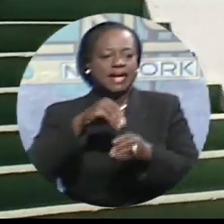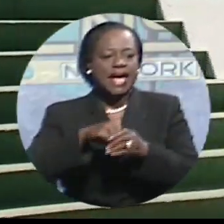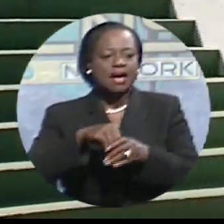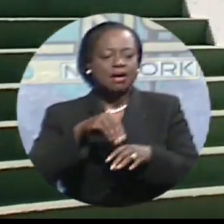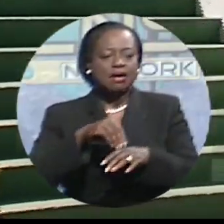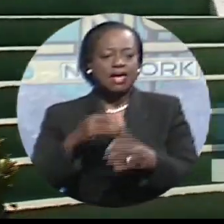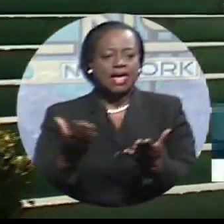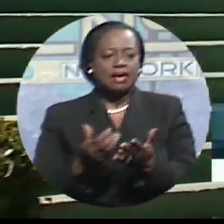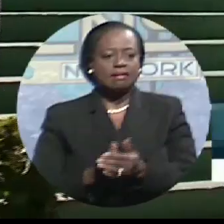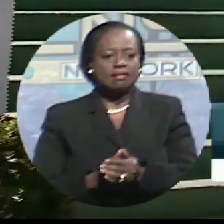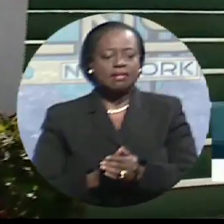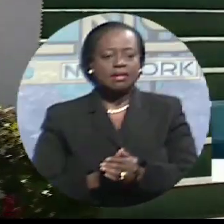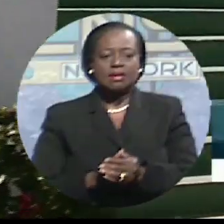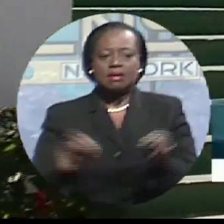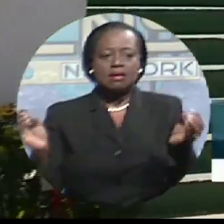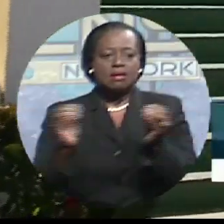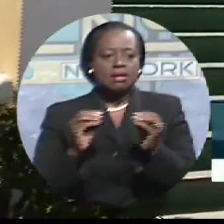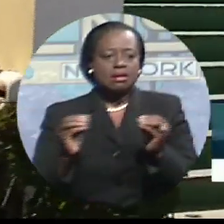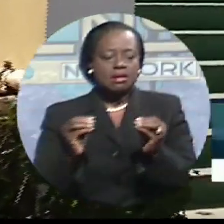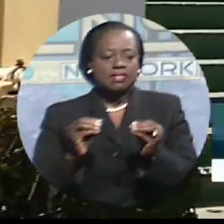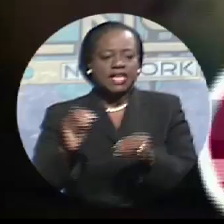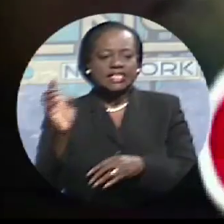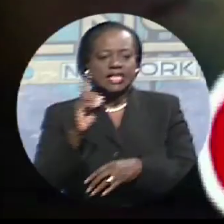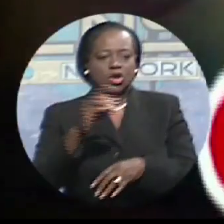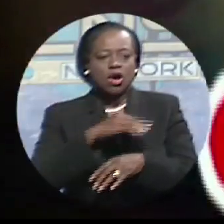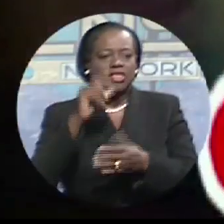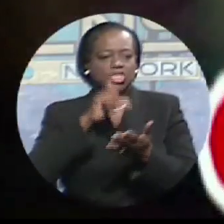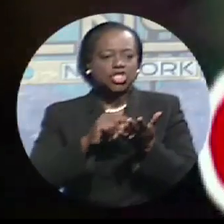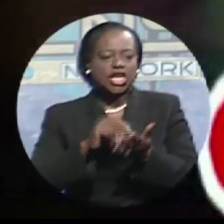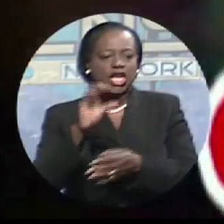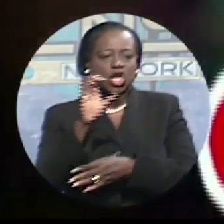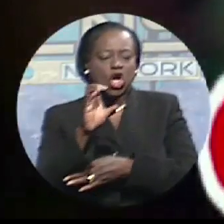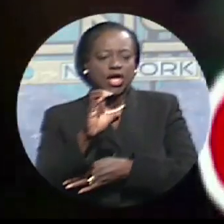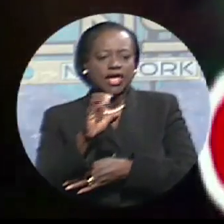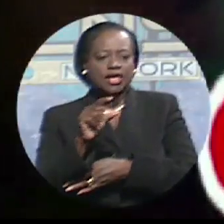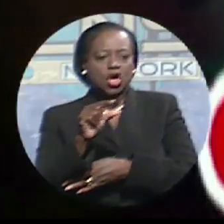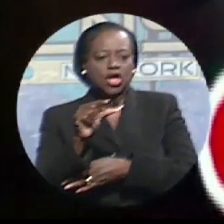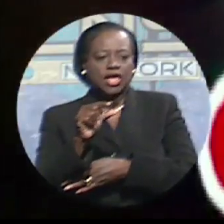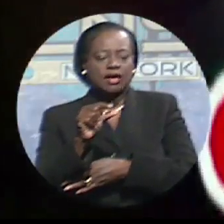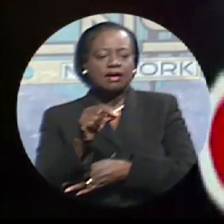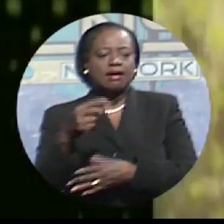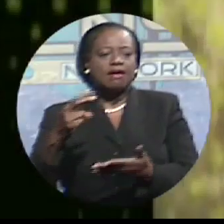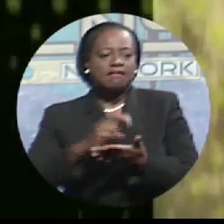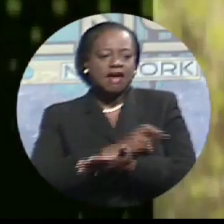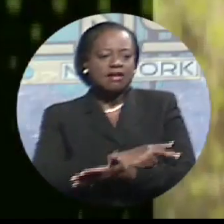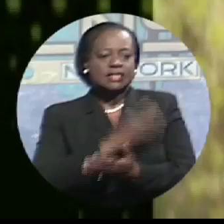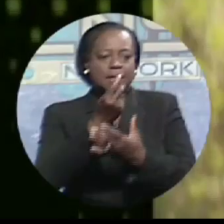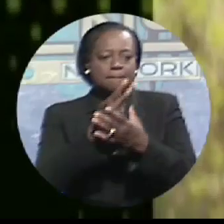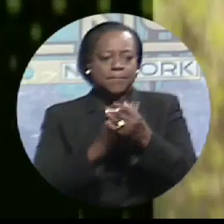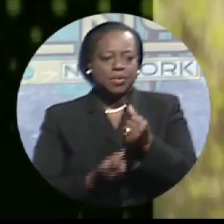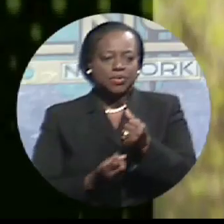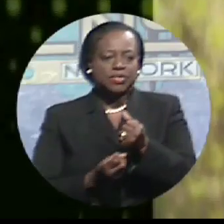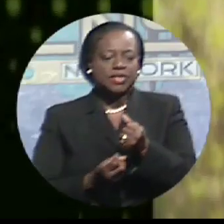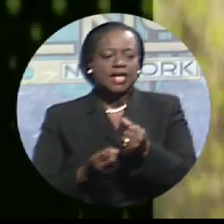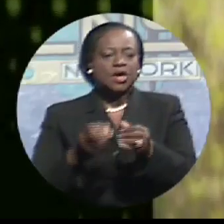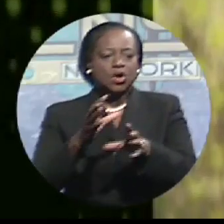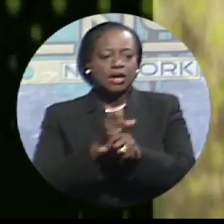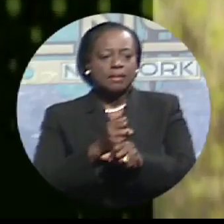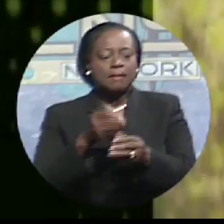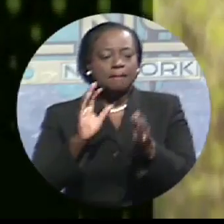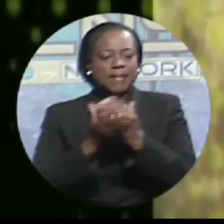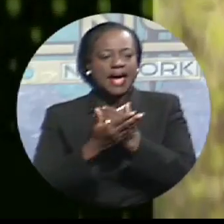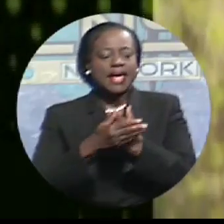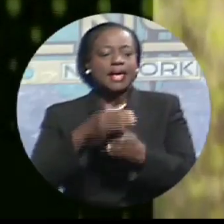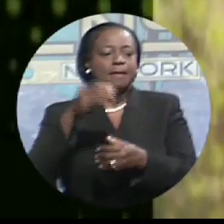reported cases of dengue or the Chickungunya virus, both of which are transmitted by mosquitoes, the country is